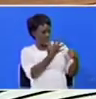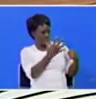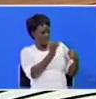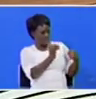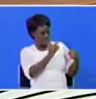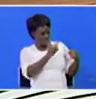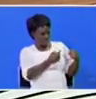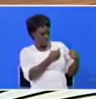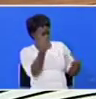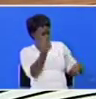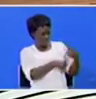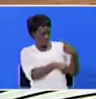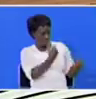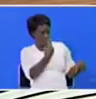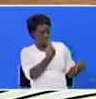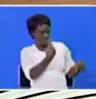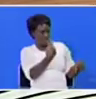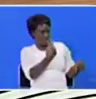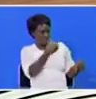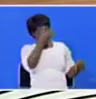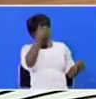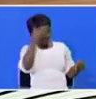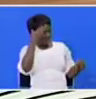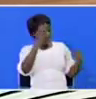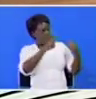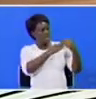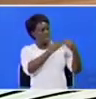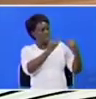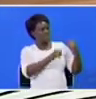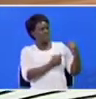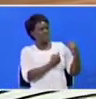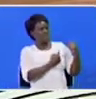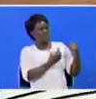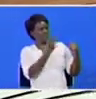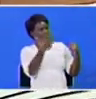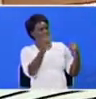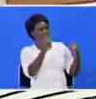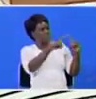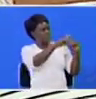850,000, let alone the 8,000 they talk about, the 50 plus